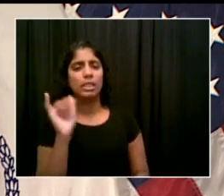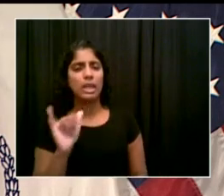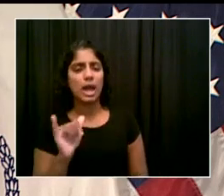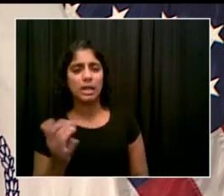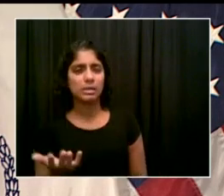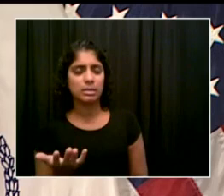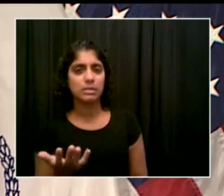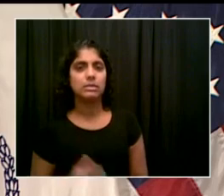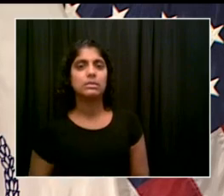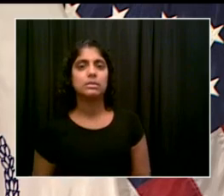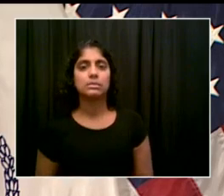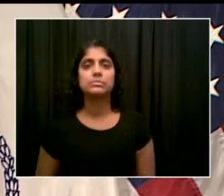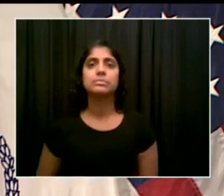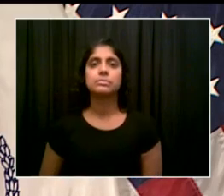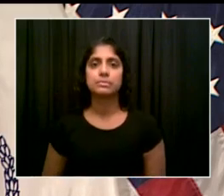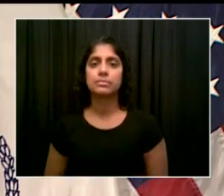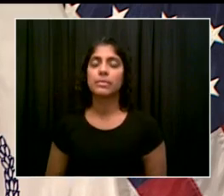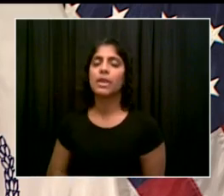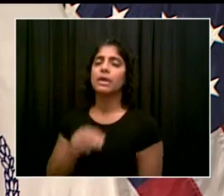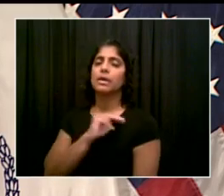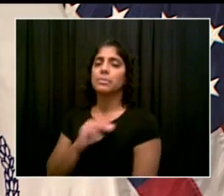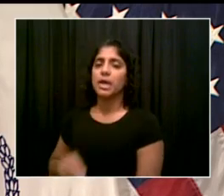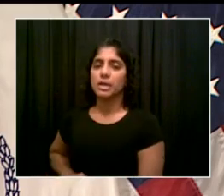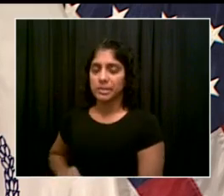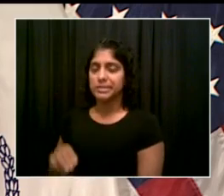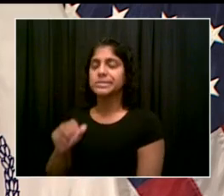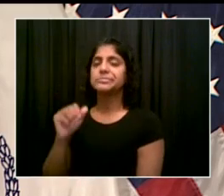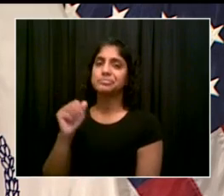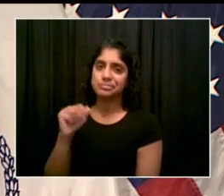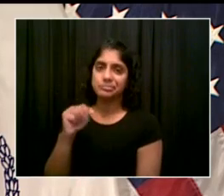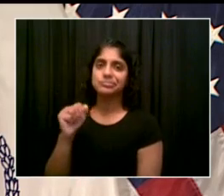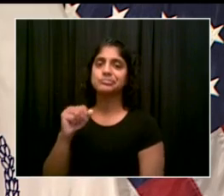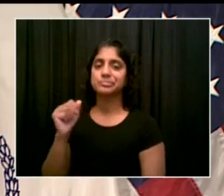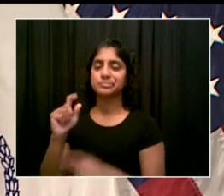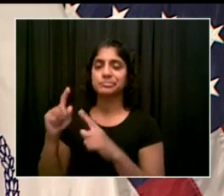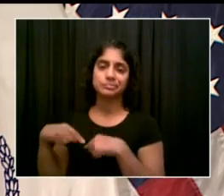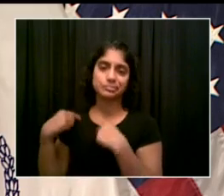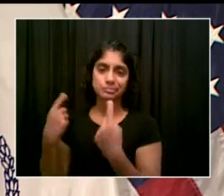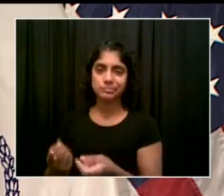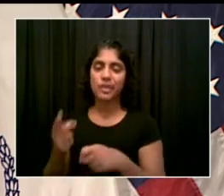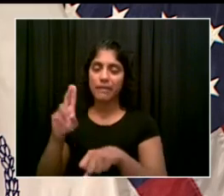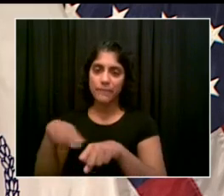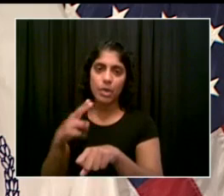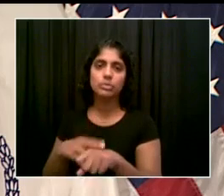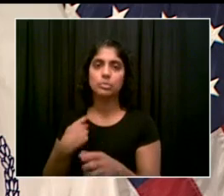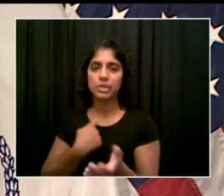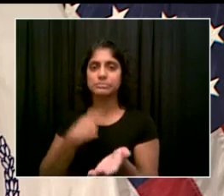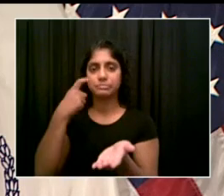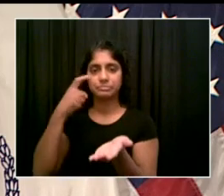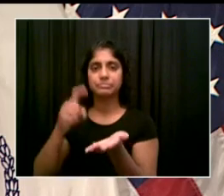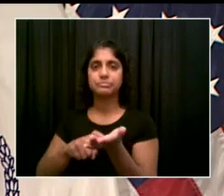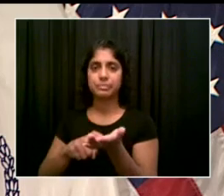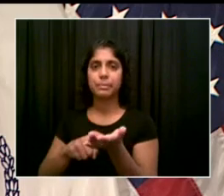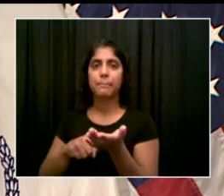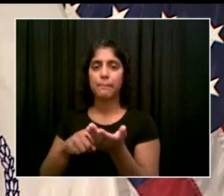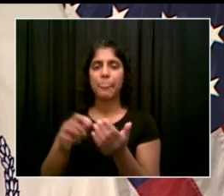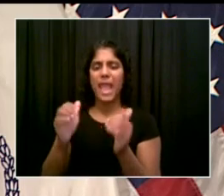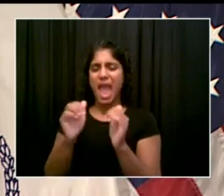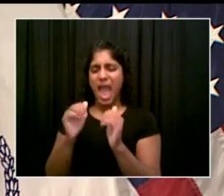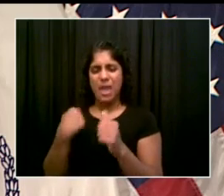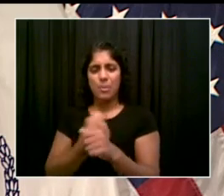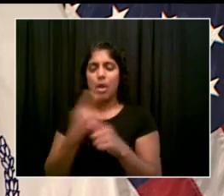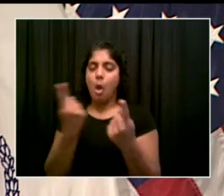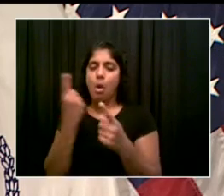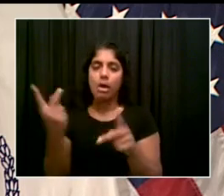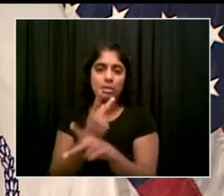out a different way. Now, that being said, up to date, the approaches we've taken to getting people vaccinated, you know,